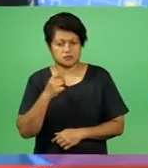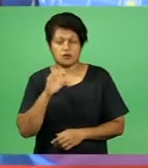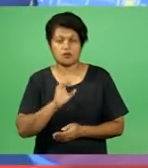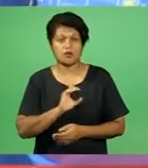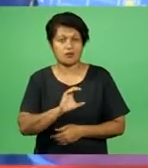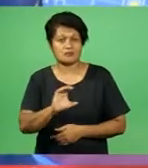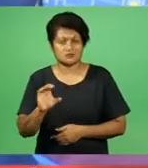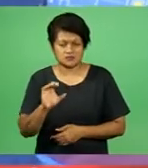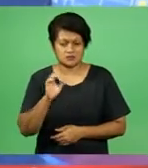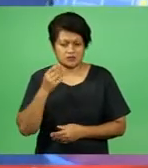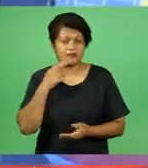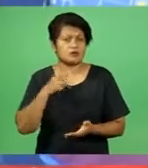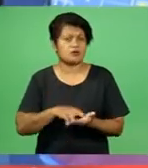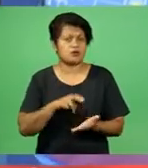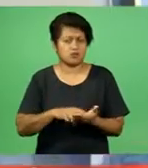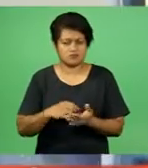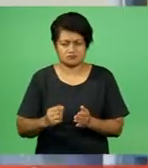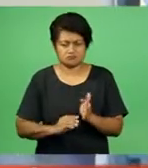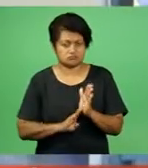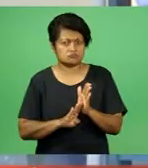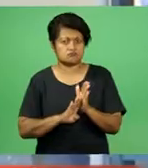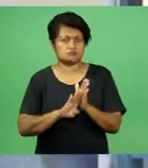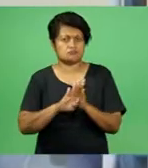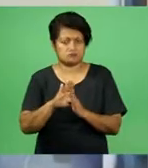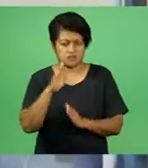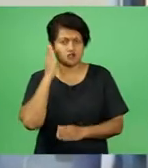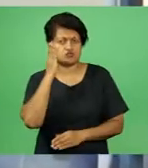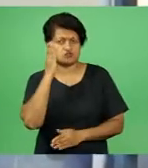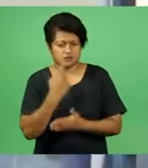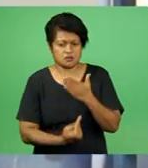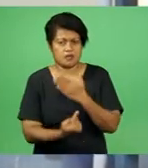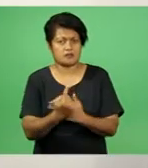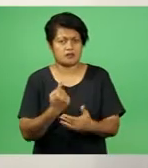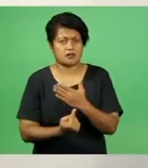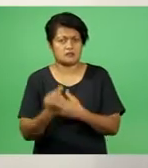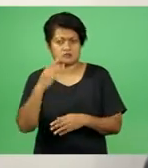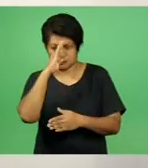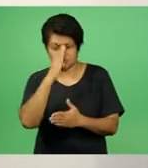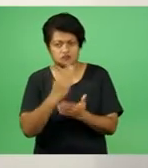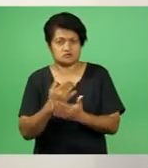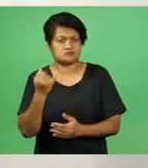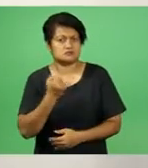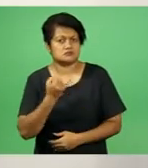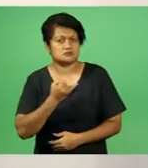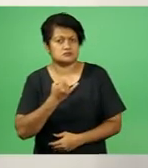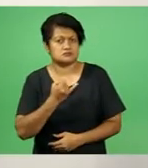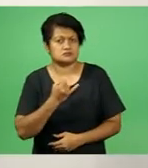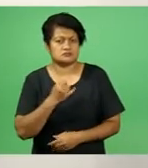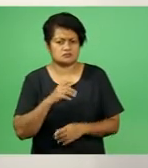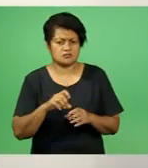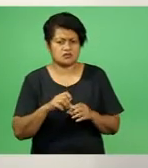an increasing number of incidents in schools. In schools, the injuries vary from fractured jaw, for